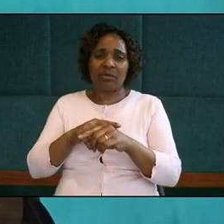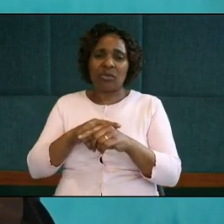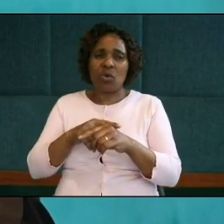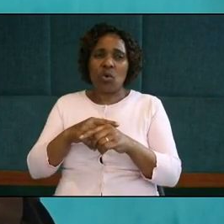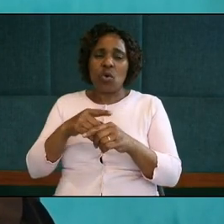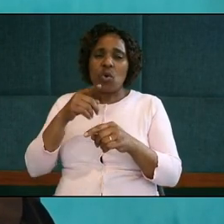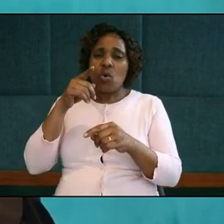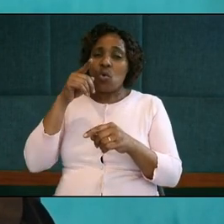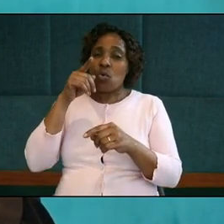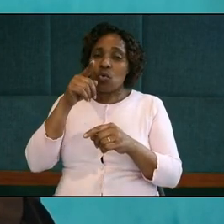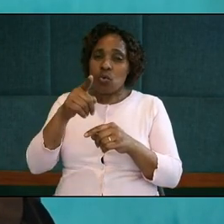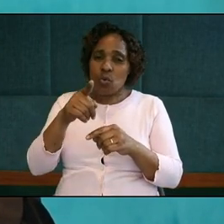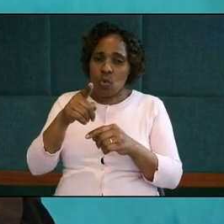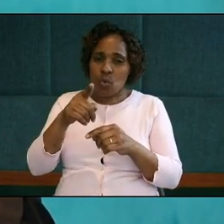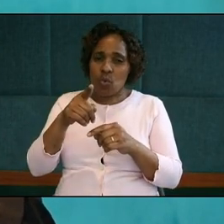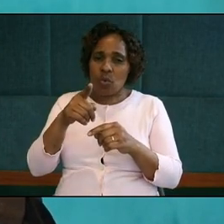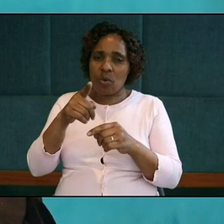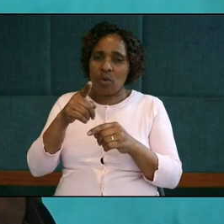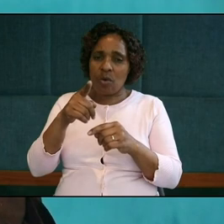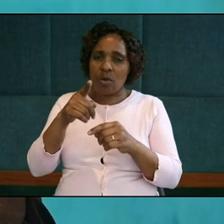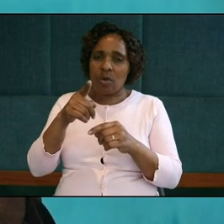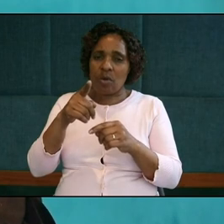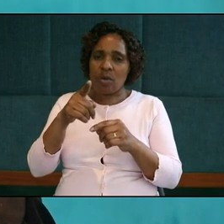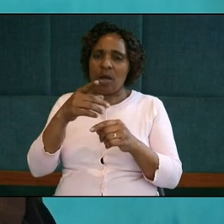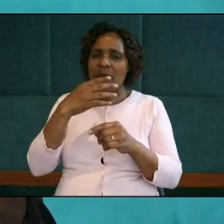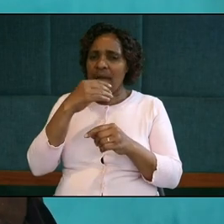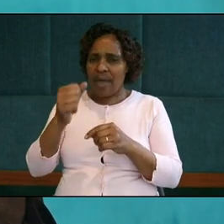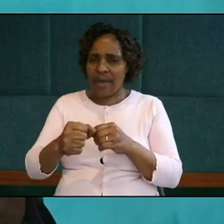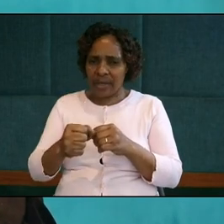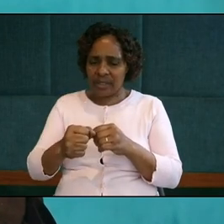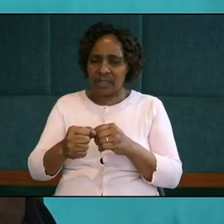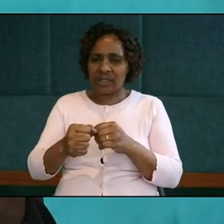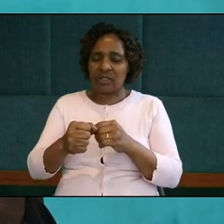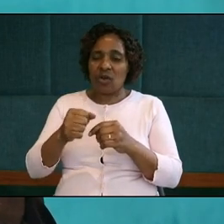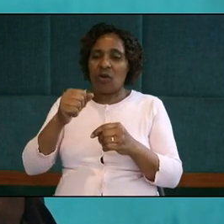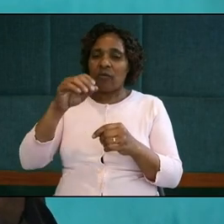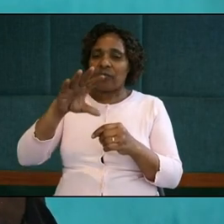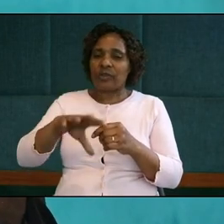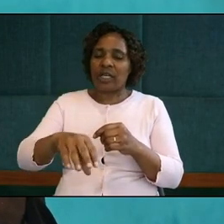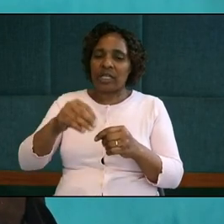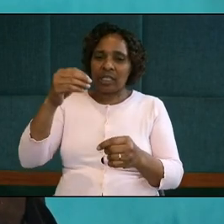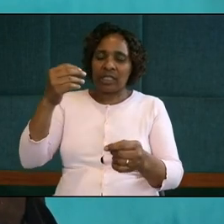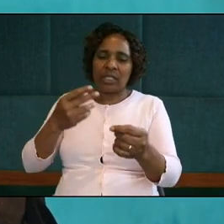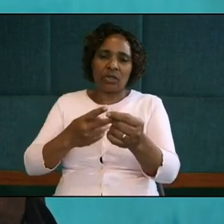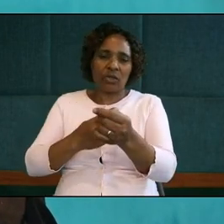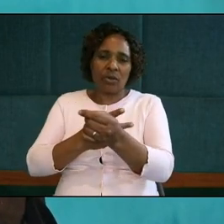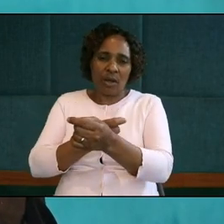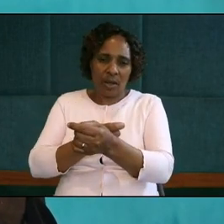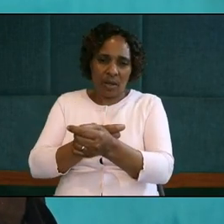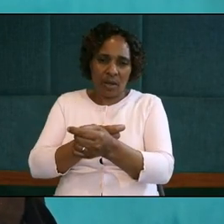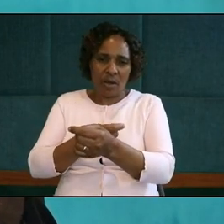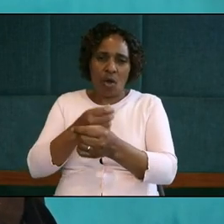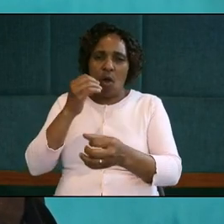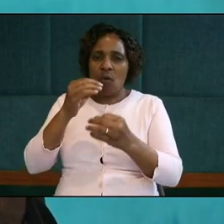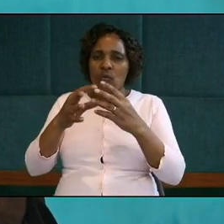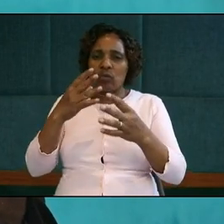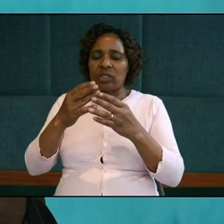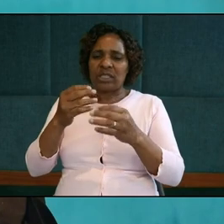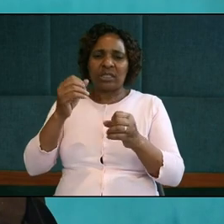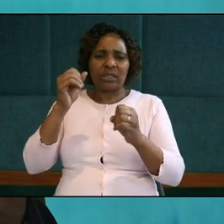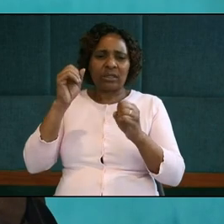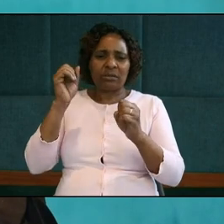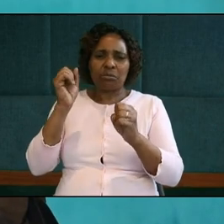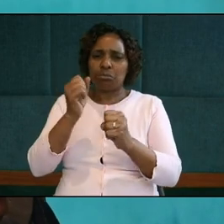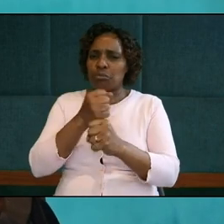even if you're in that age of taking that drug of which it's